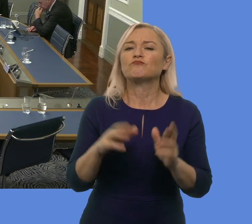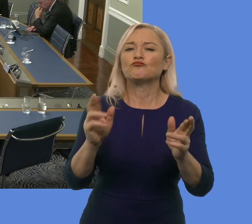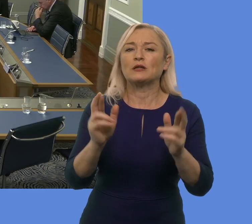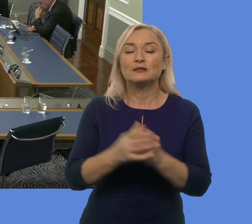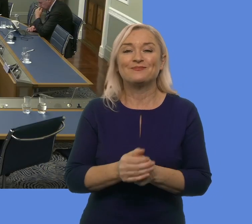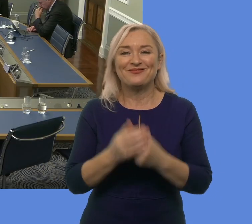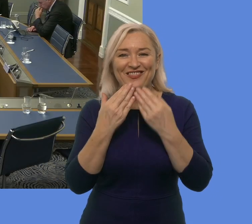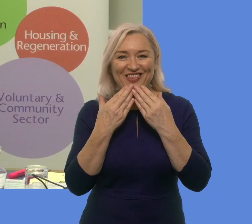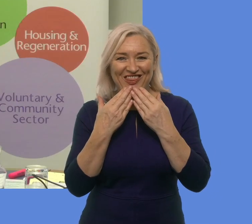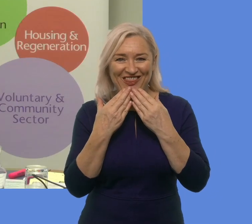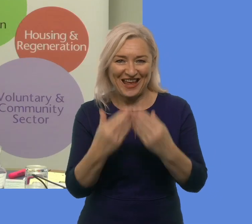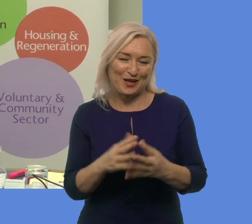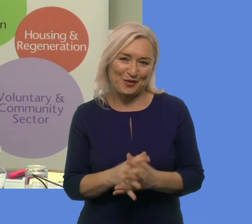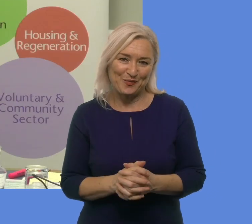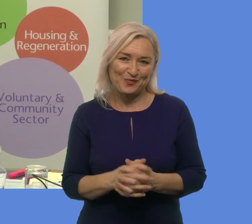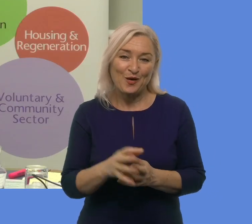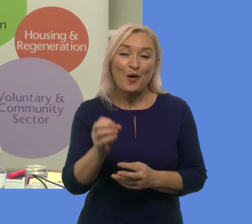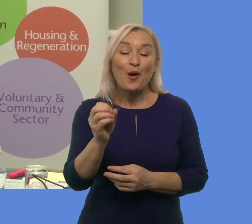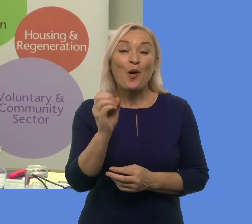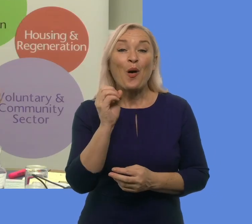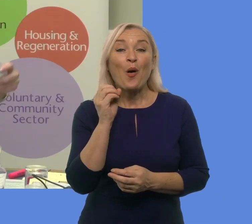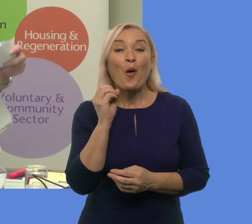you. Okay.